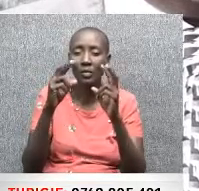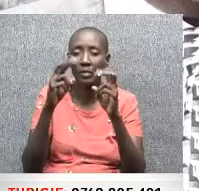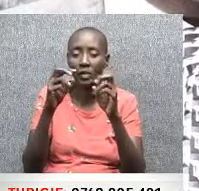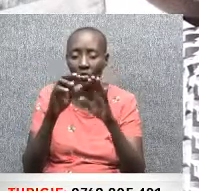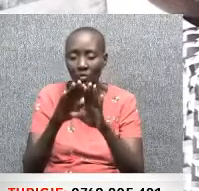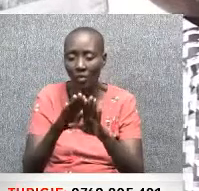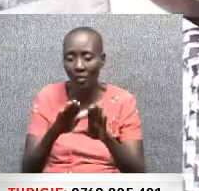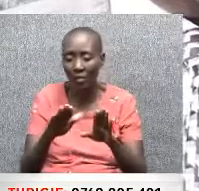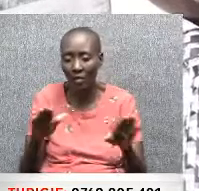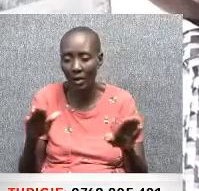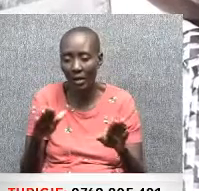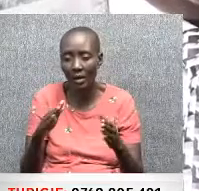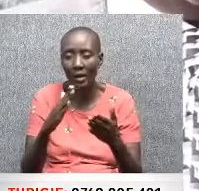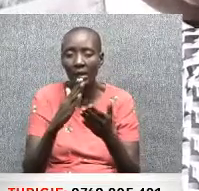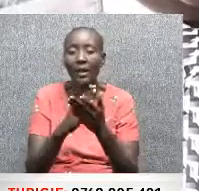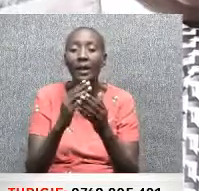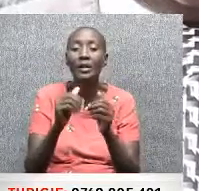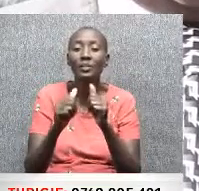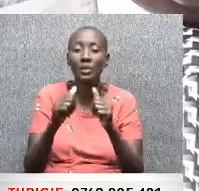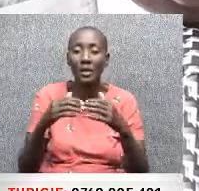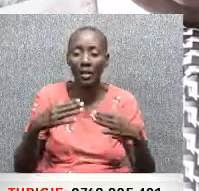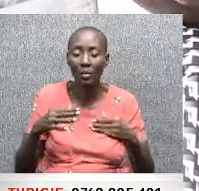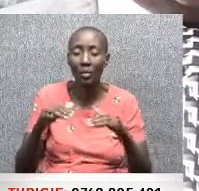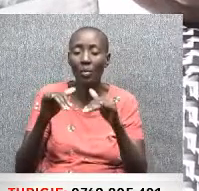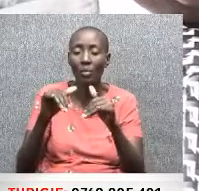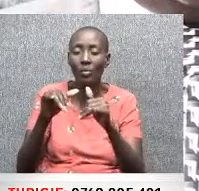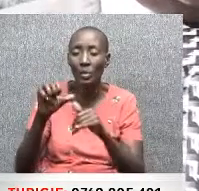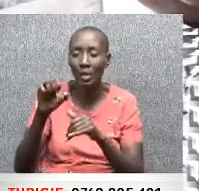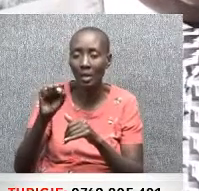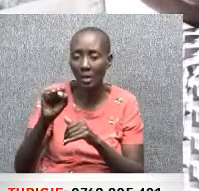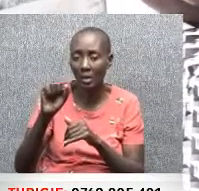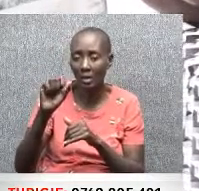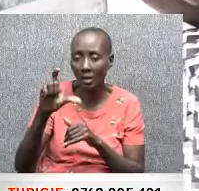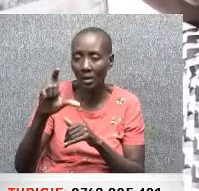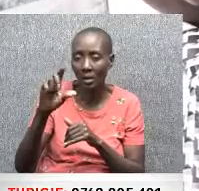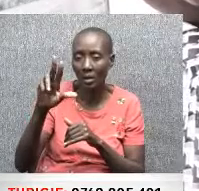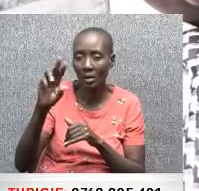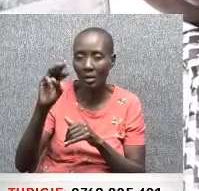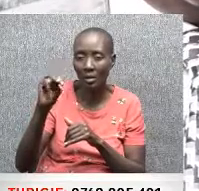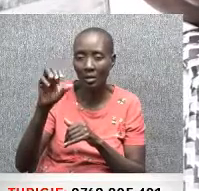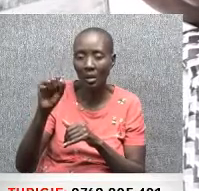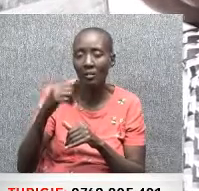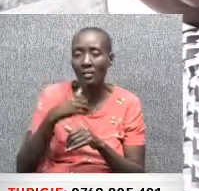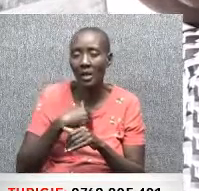do the people who live in slums, you know, have? Thirdly, talks about the issue of